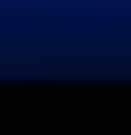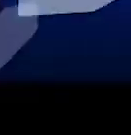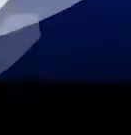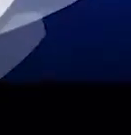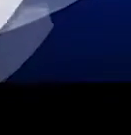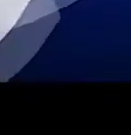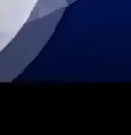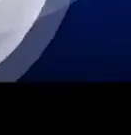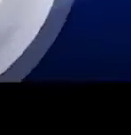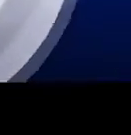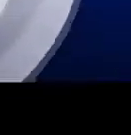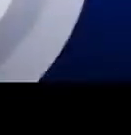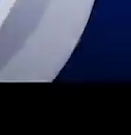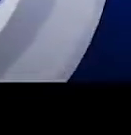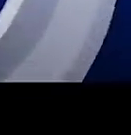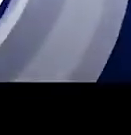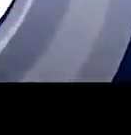Thank